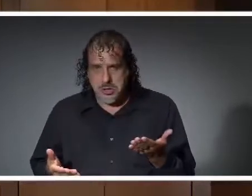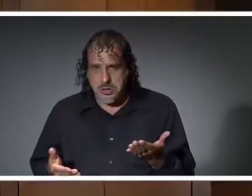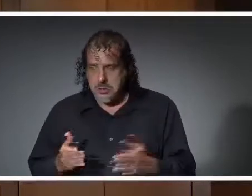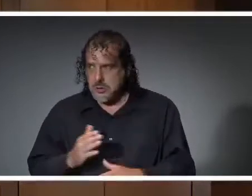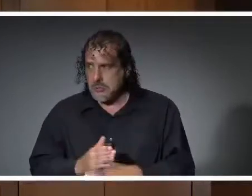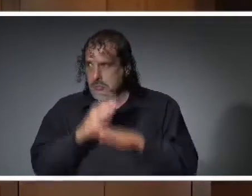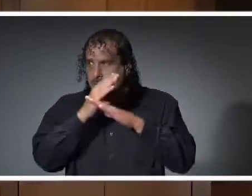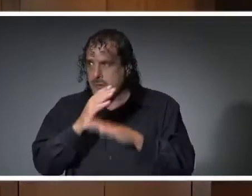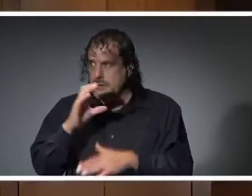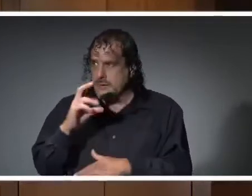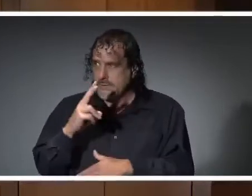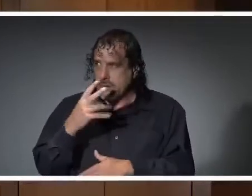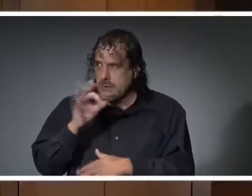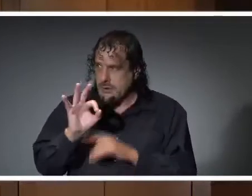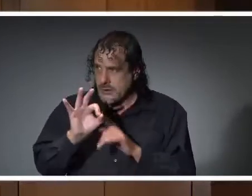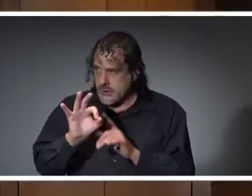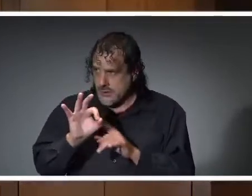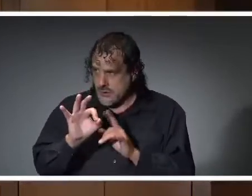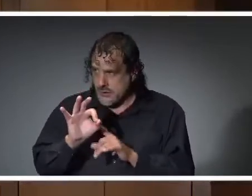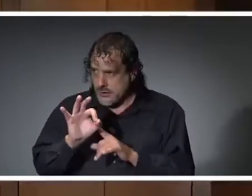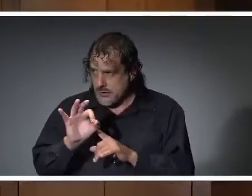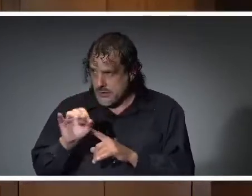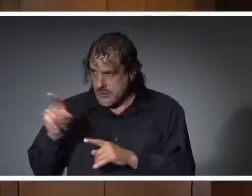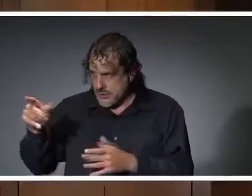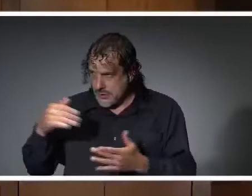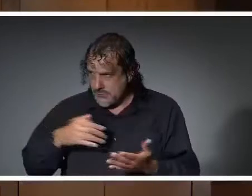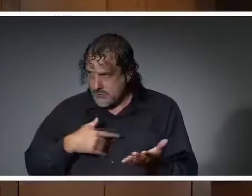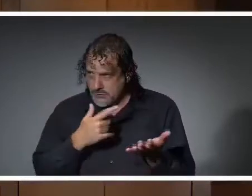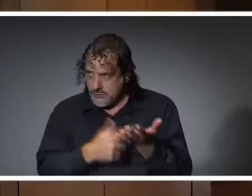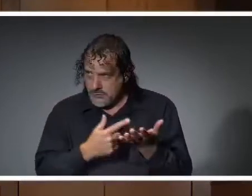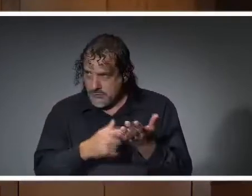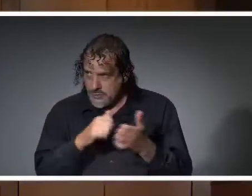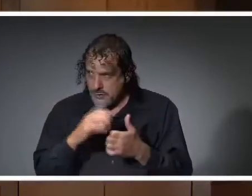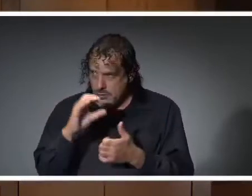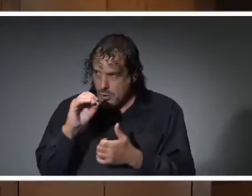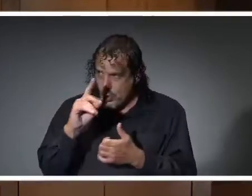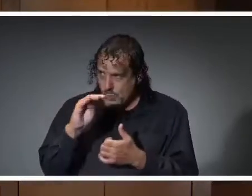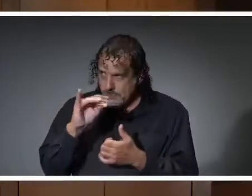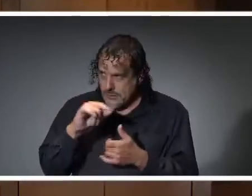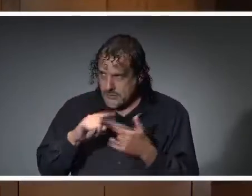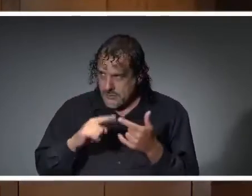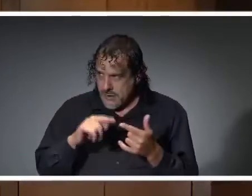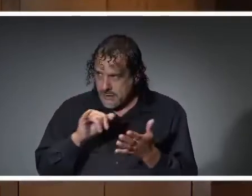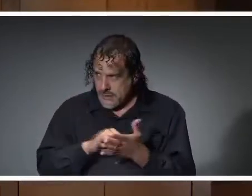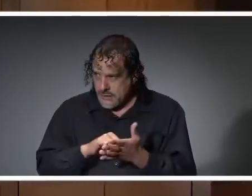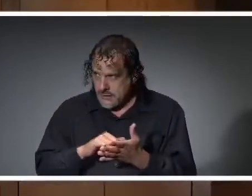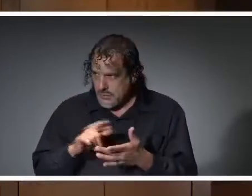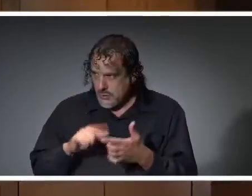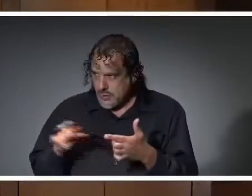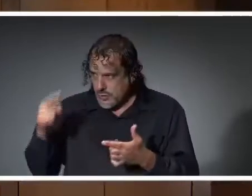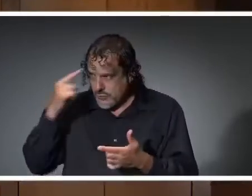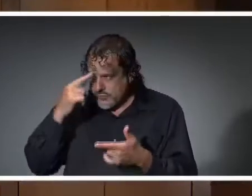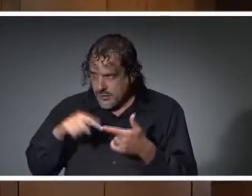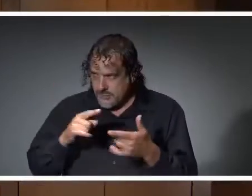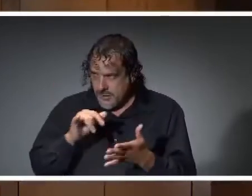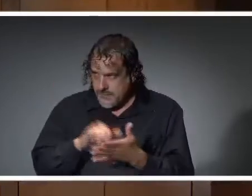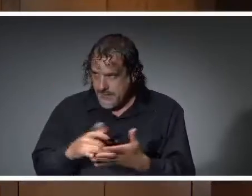prevent COVID-19. Have you guys talked to Ole Miss about that at all? And what do you guys think about that